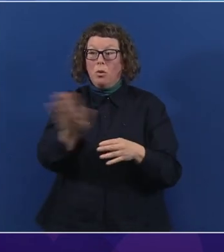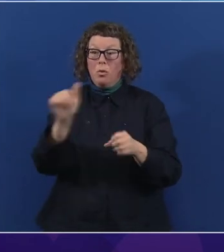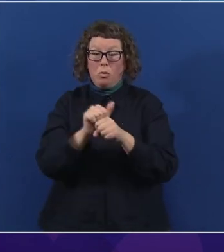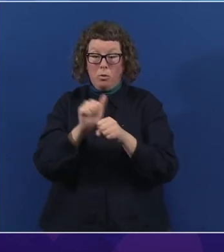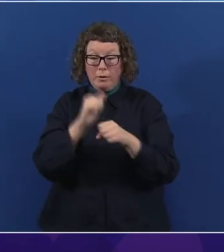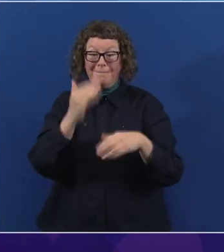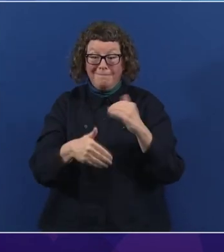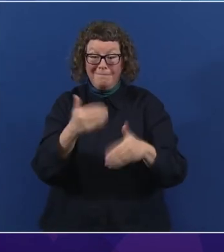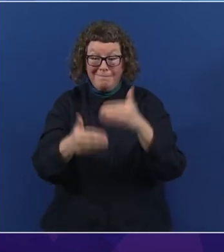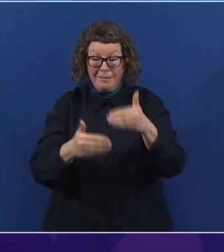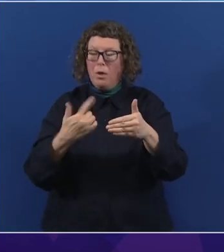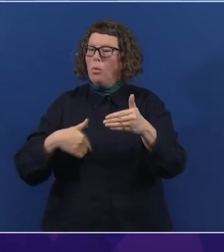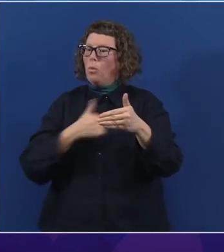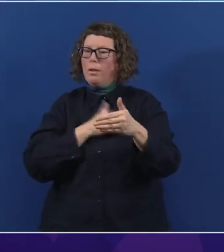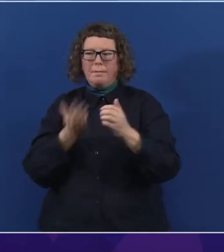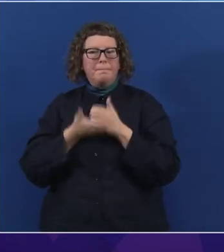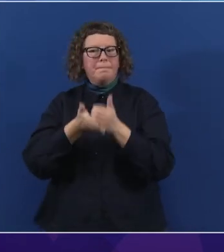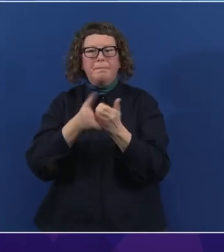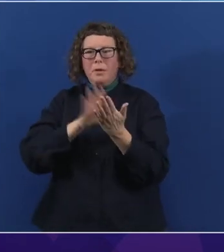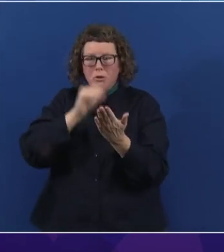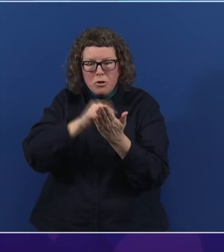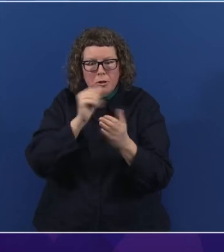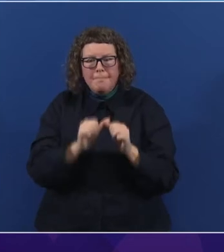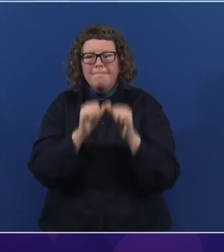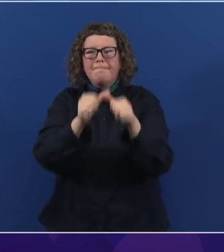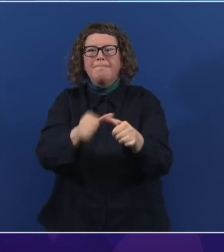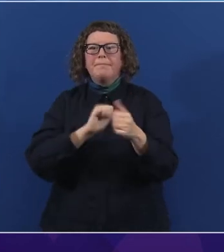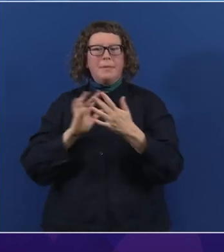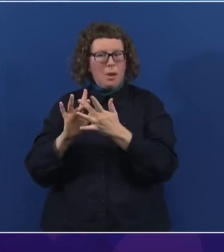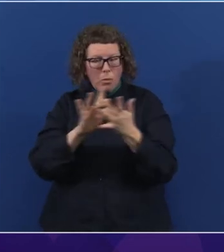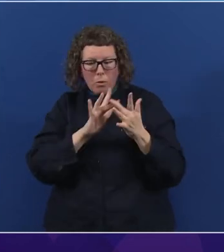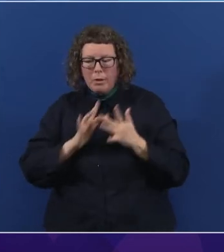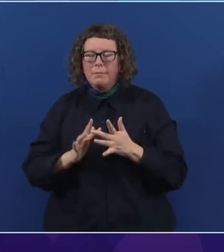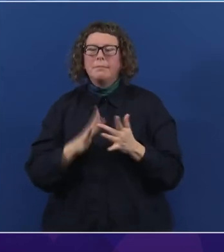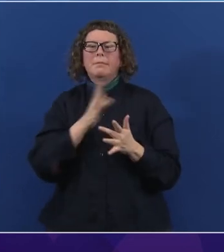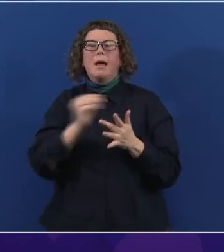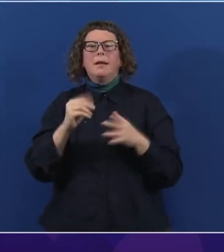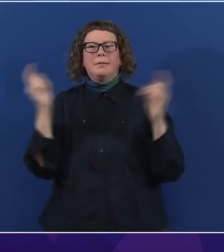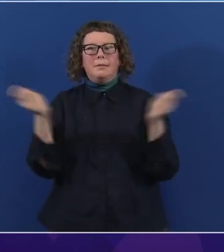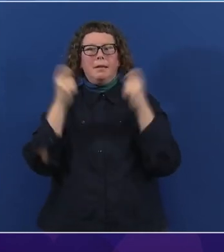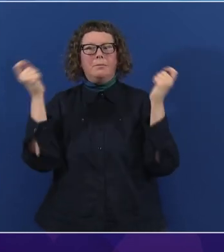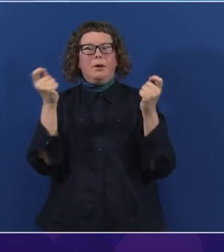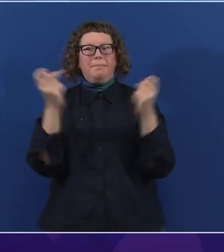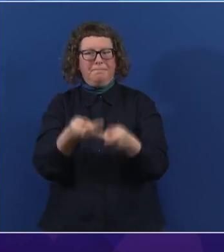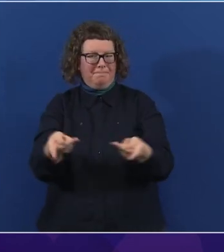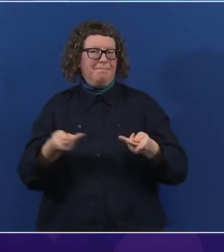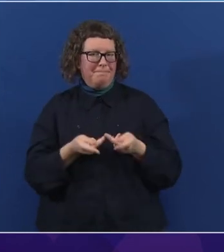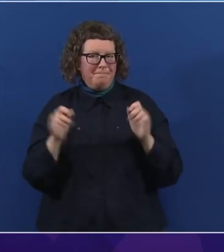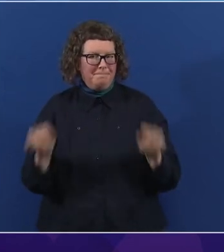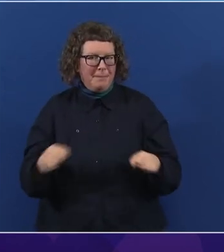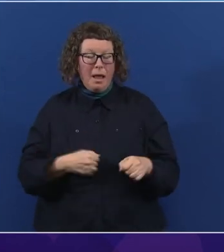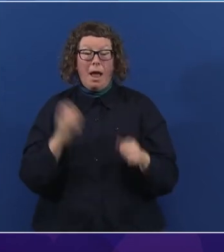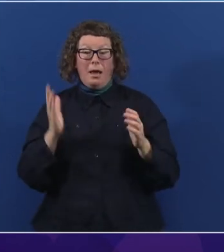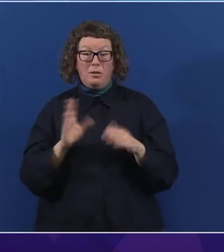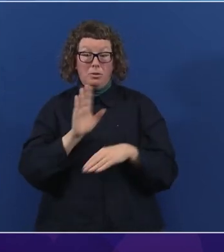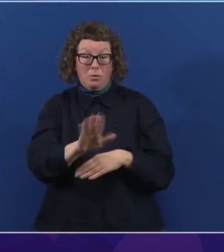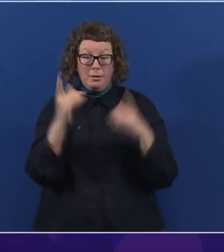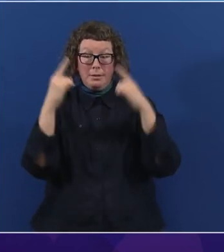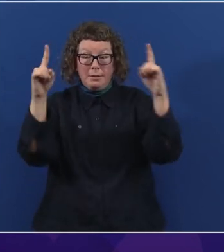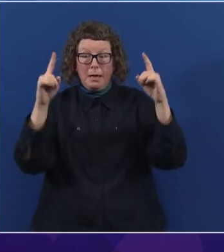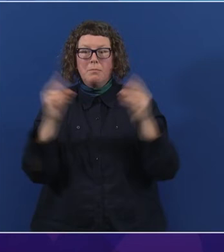your lifelong learning partner. It'll be a network for you and a place to celebrate and amplify your